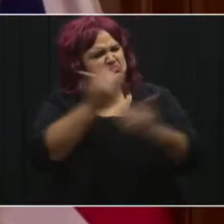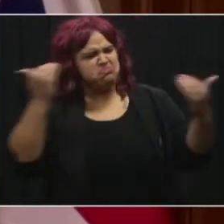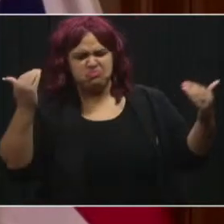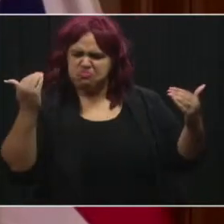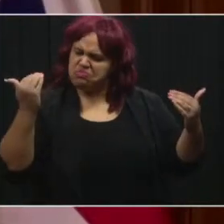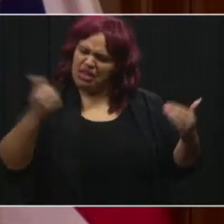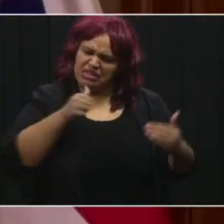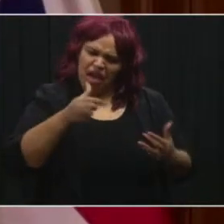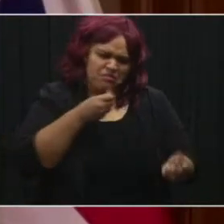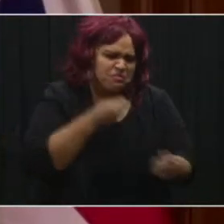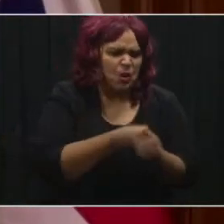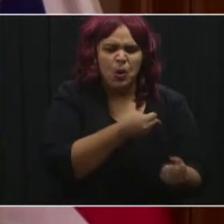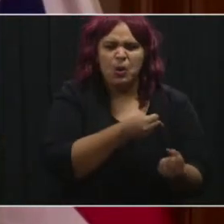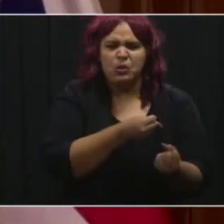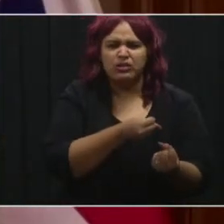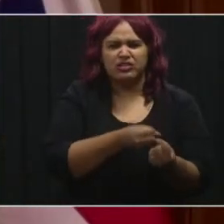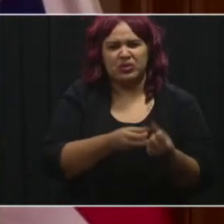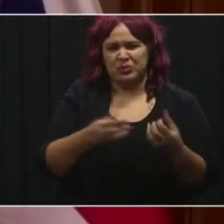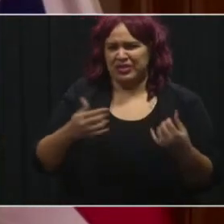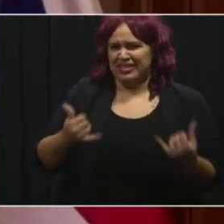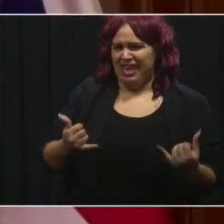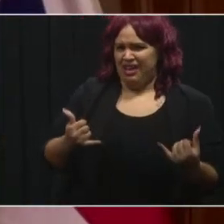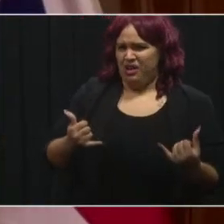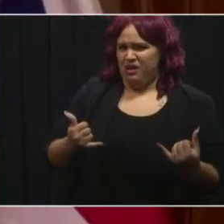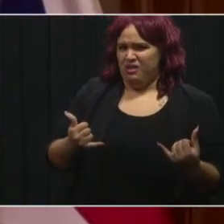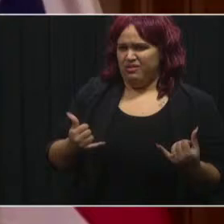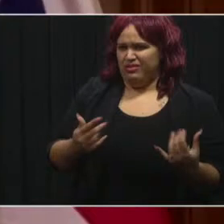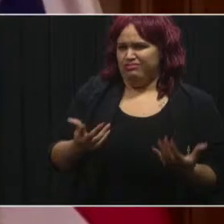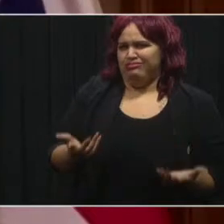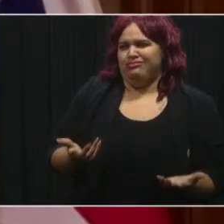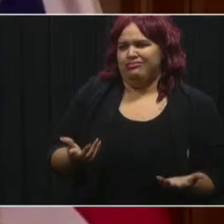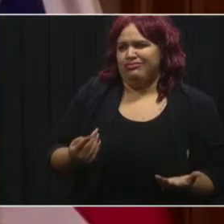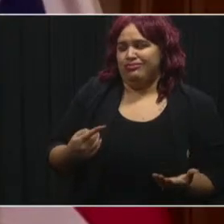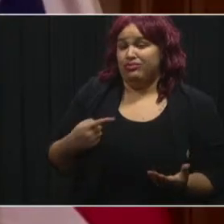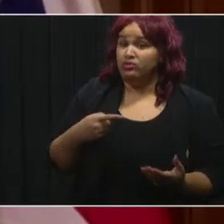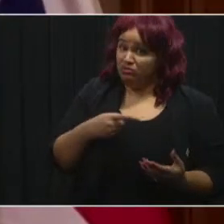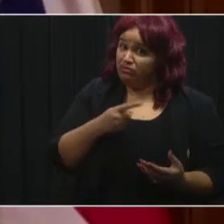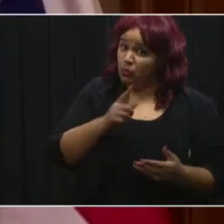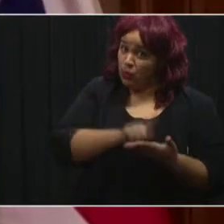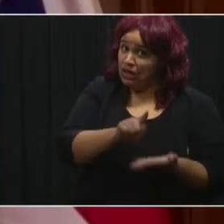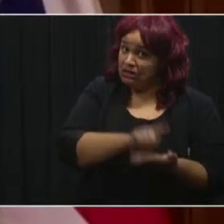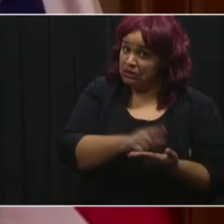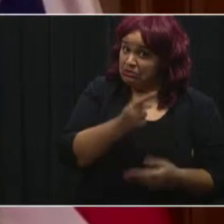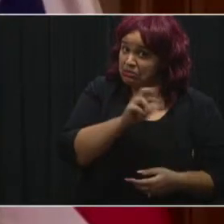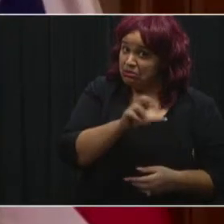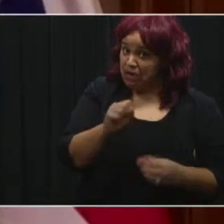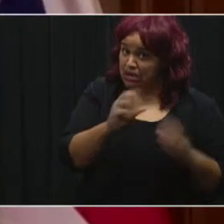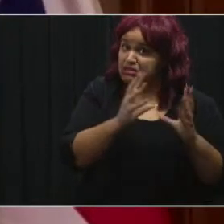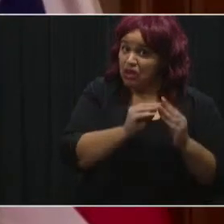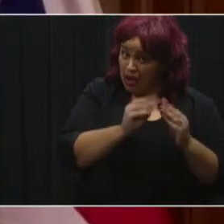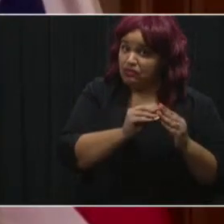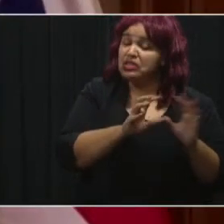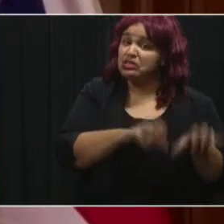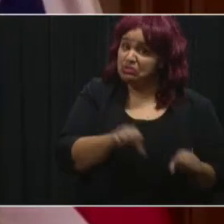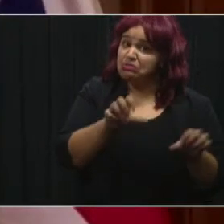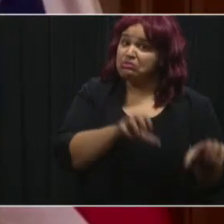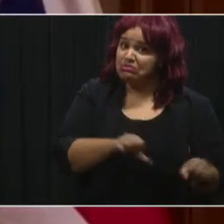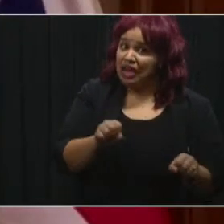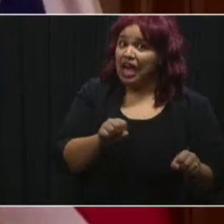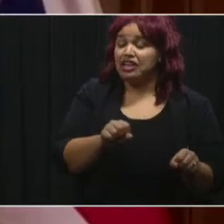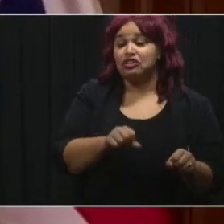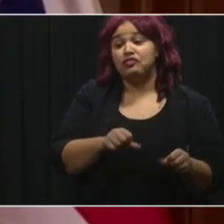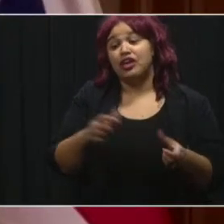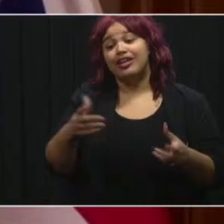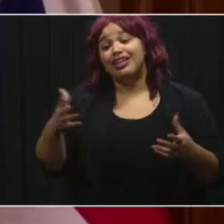you bypass this instead of just weekly being able to come on here and have, nurses and medical professionals cry